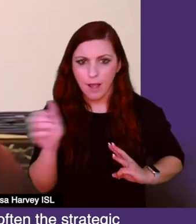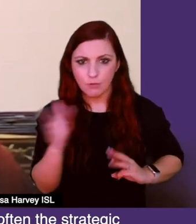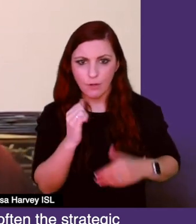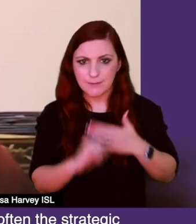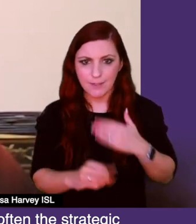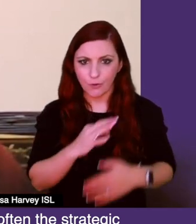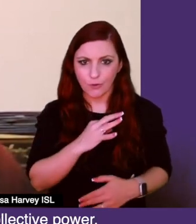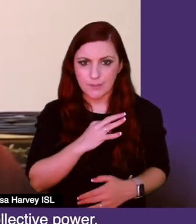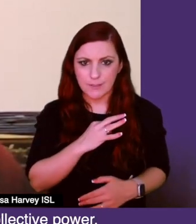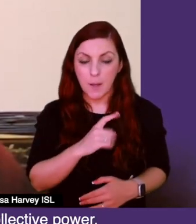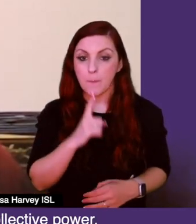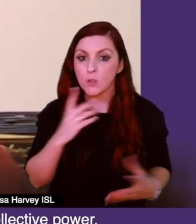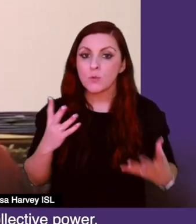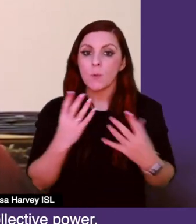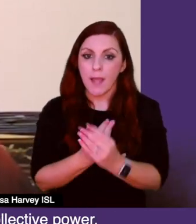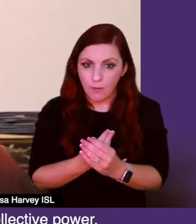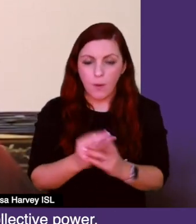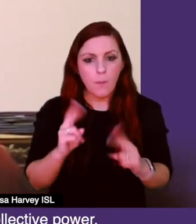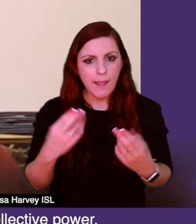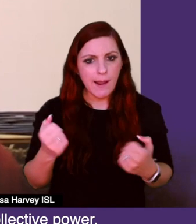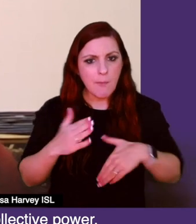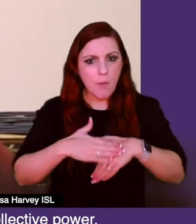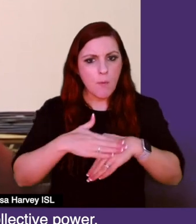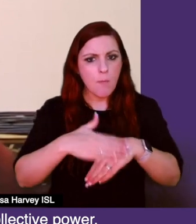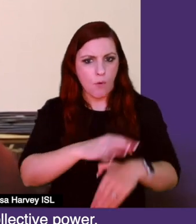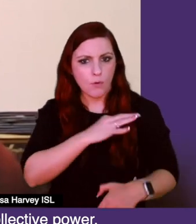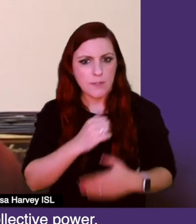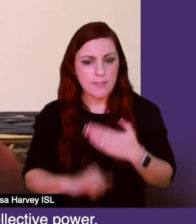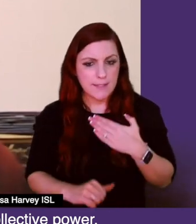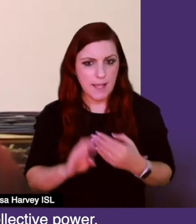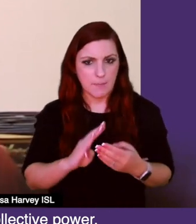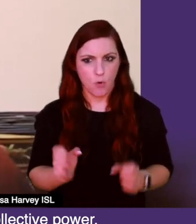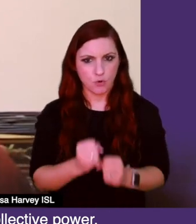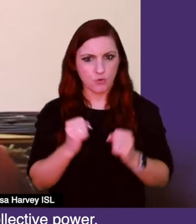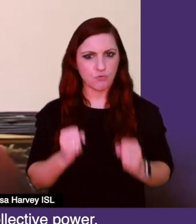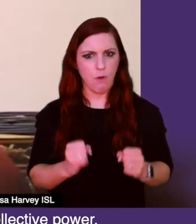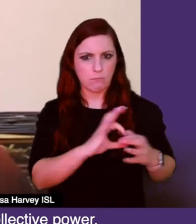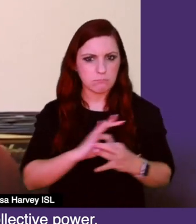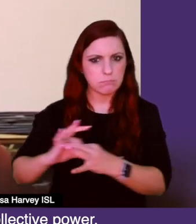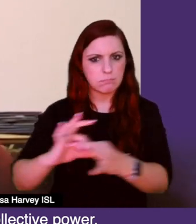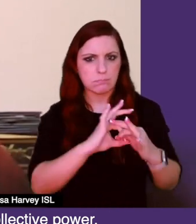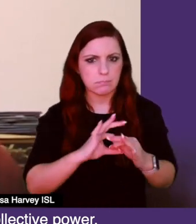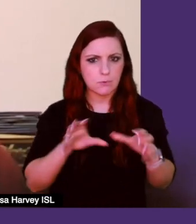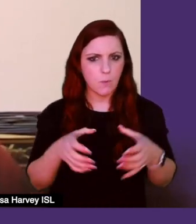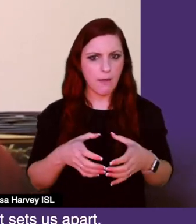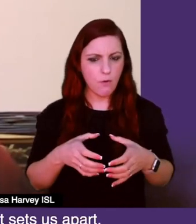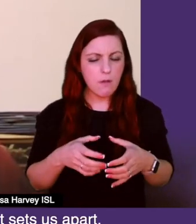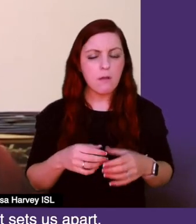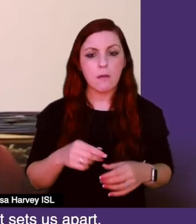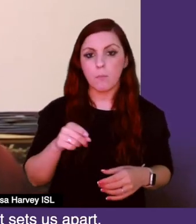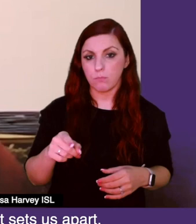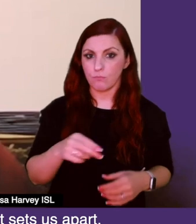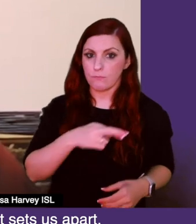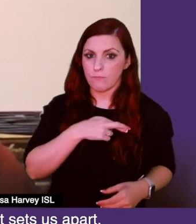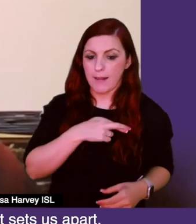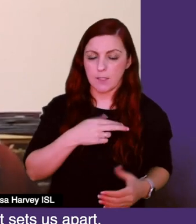all days are good. Together we can have more good days and be stronger in our collective power. The